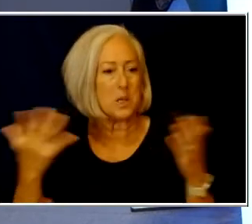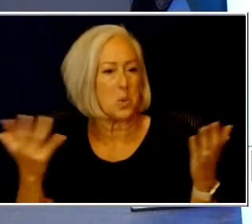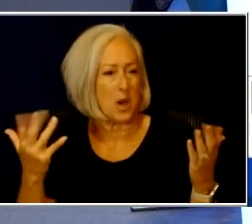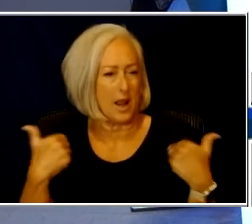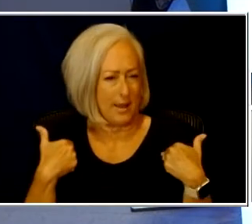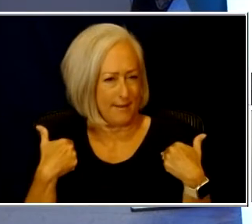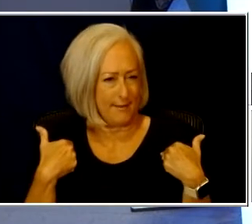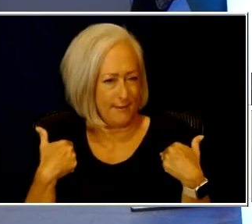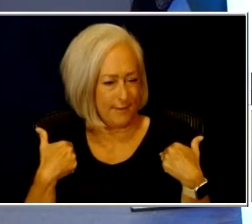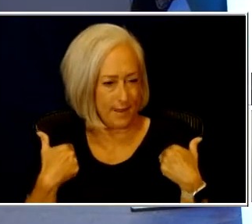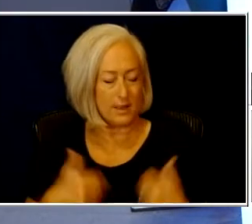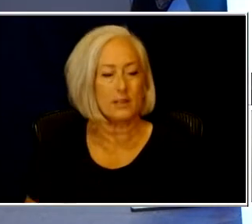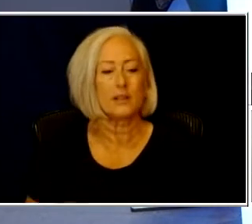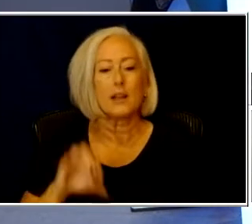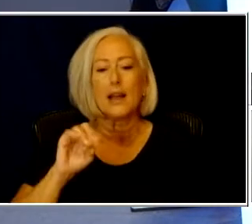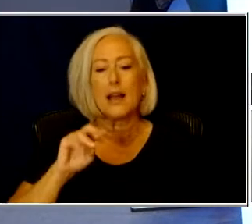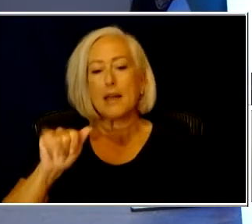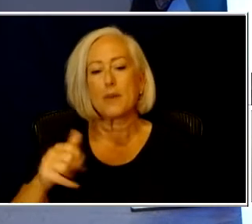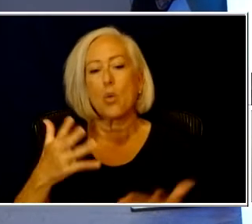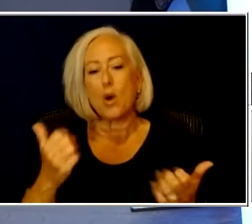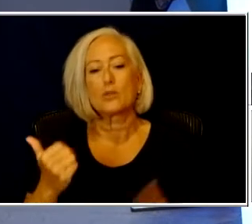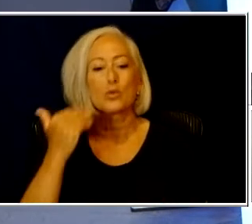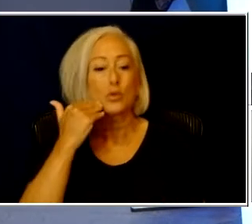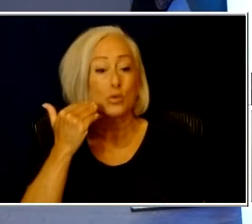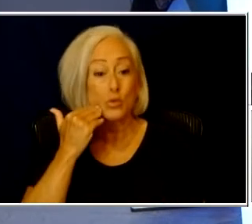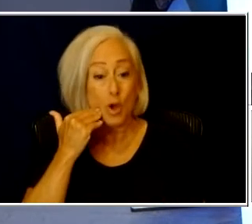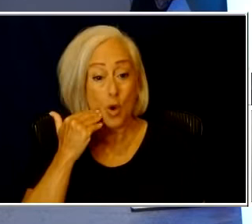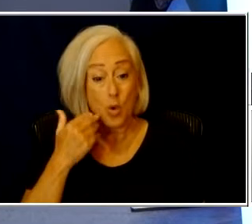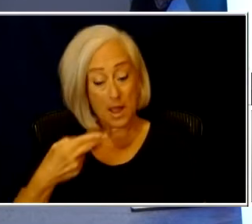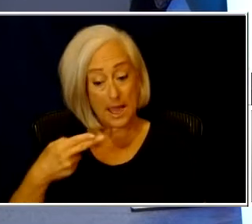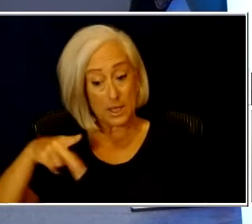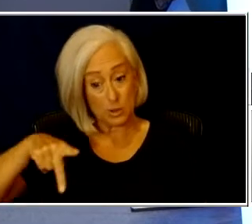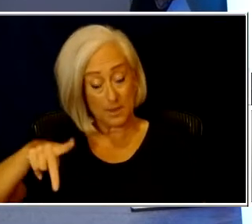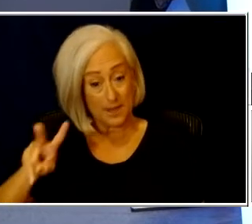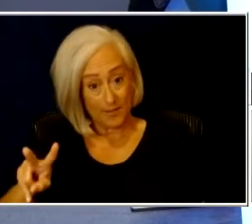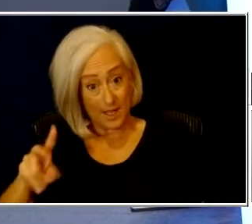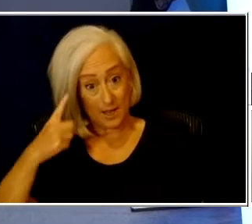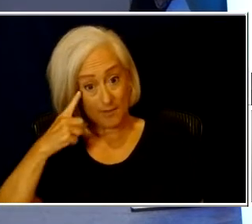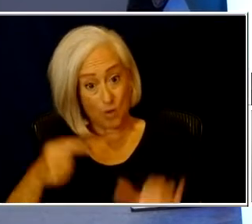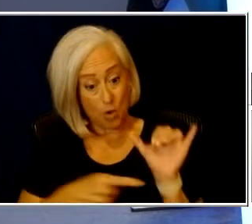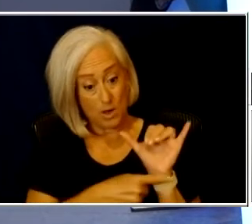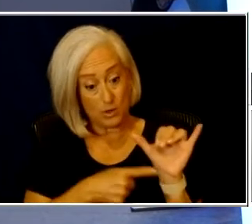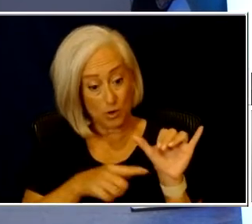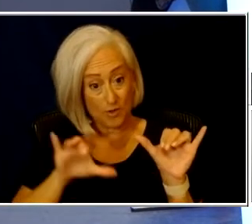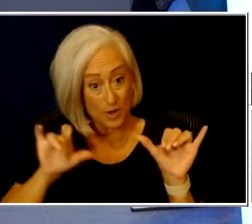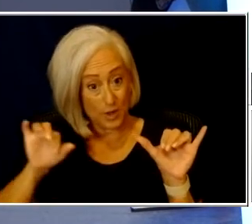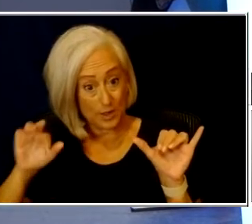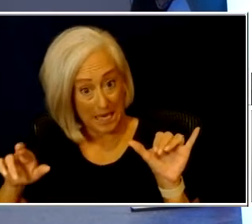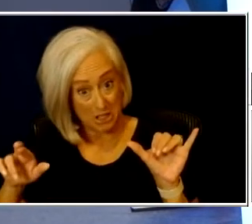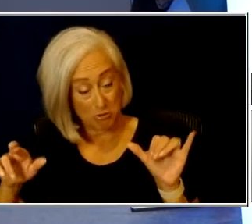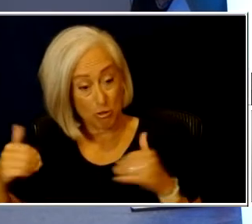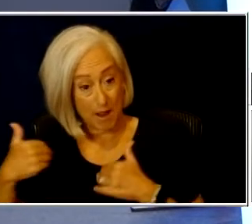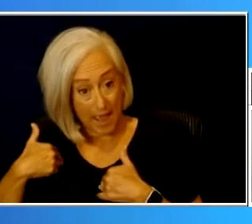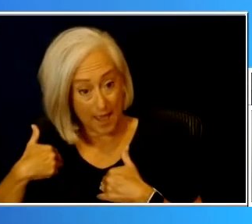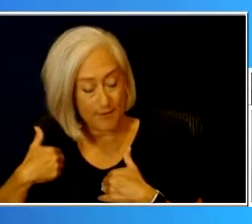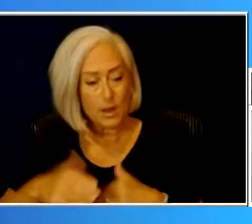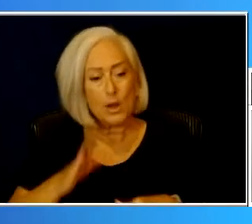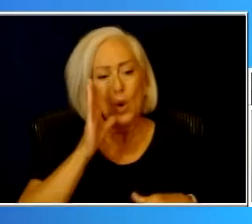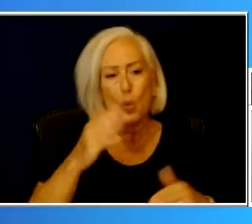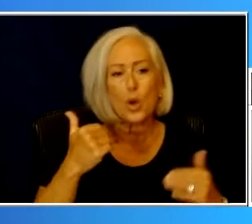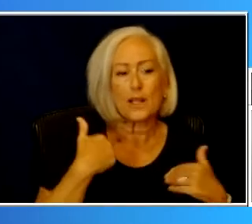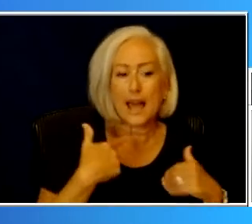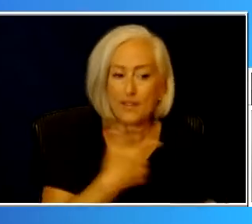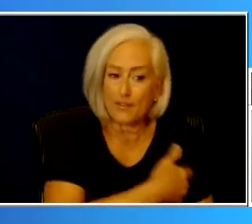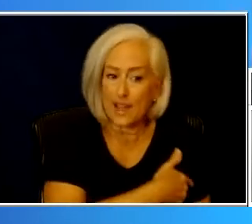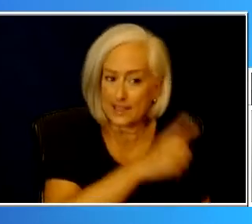for ovarian cancer, the way the HPV vaccine is for cervical cancer. So not in the same fashion of an HPV vaccine. So HPV